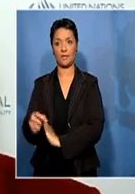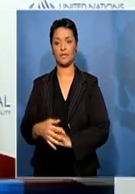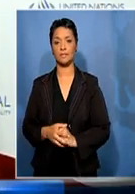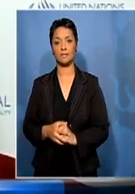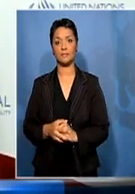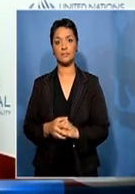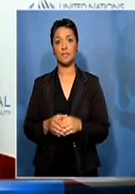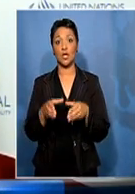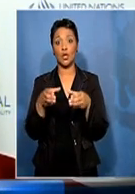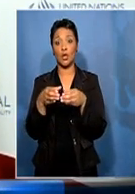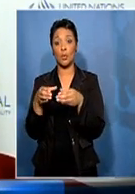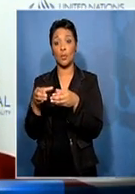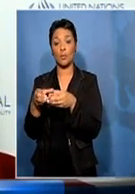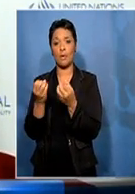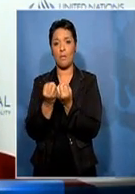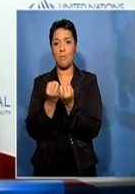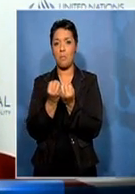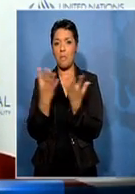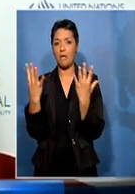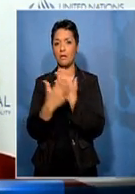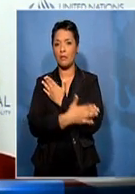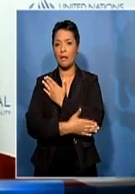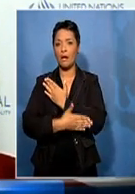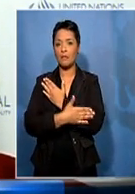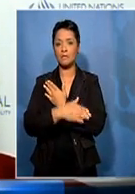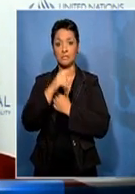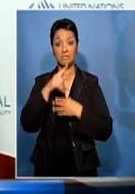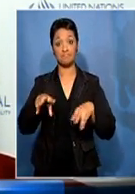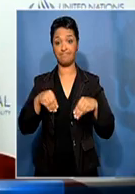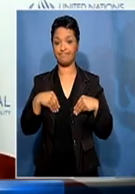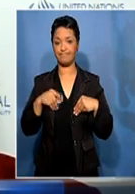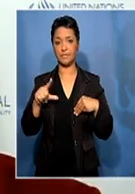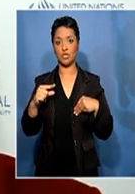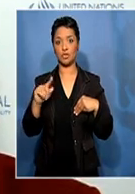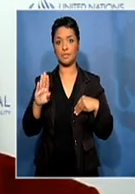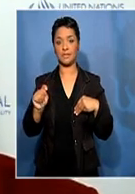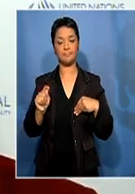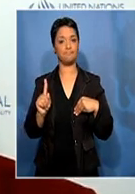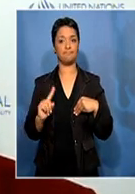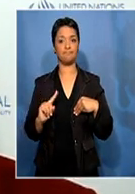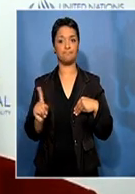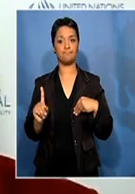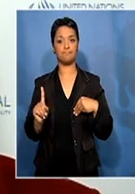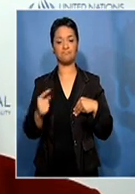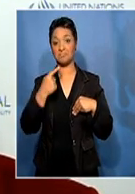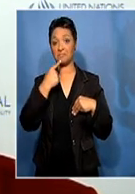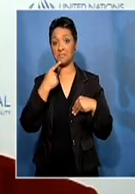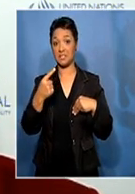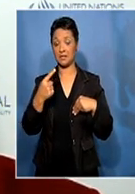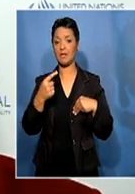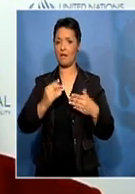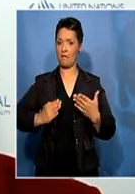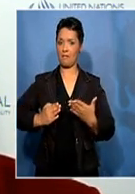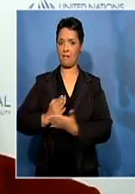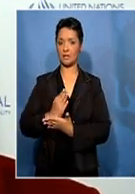Many populations are not ready to recognize LGBT people as people entitled